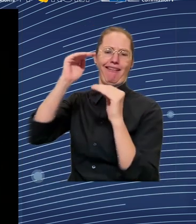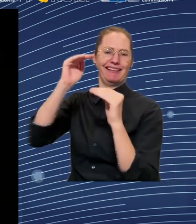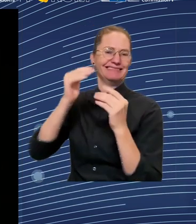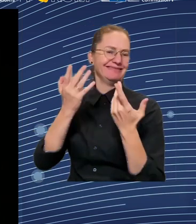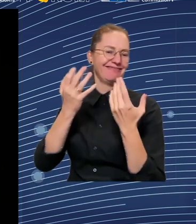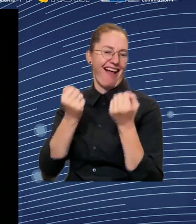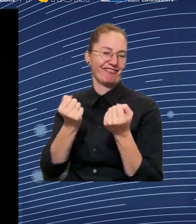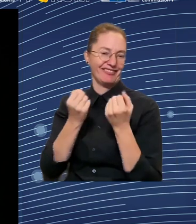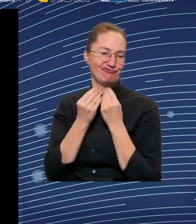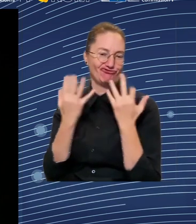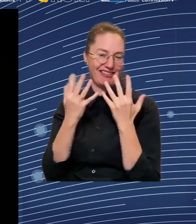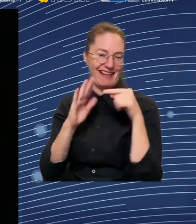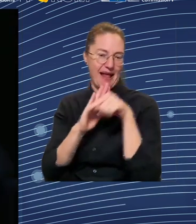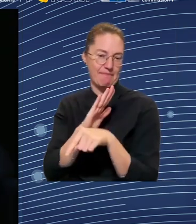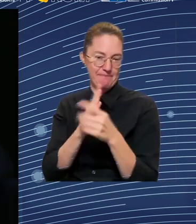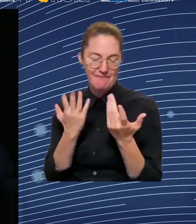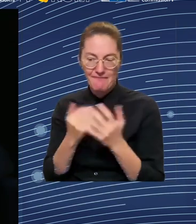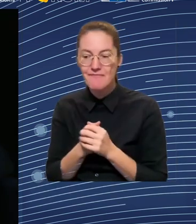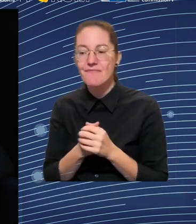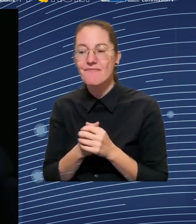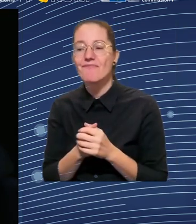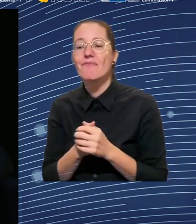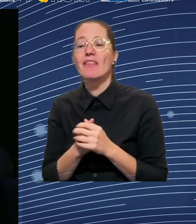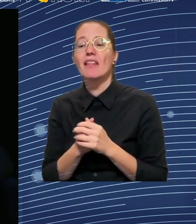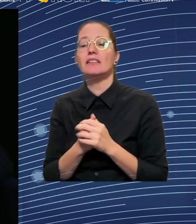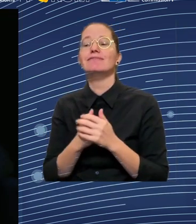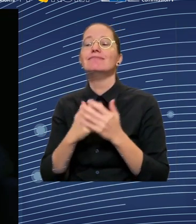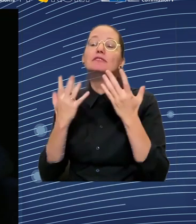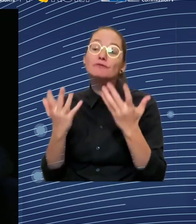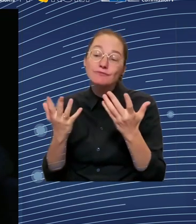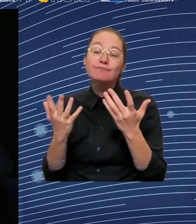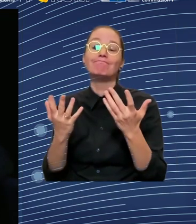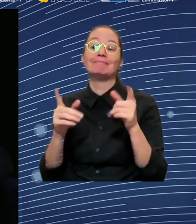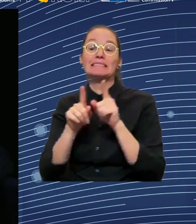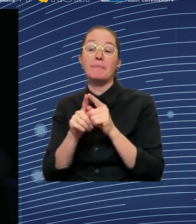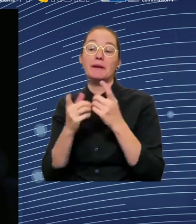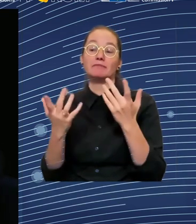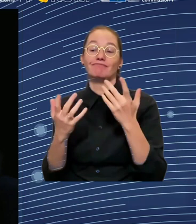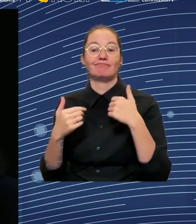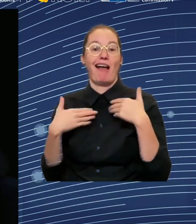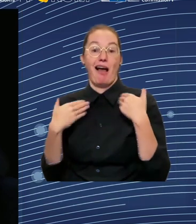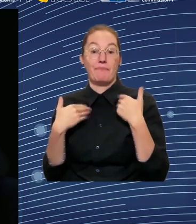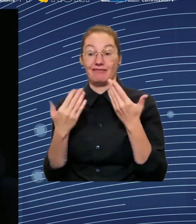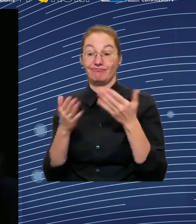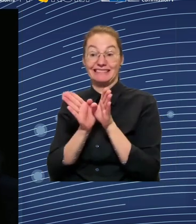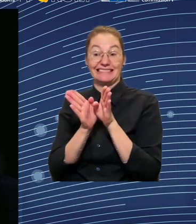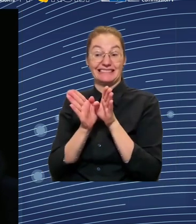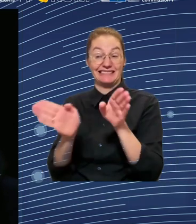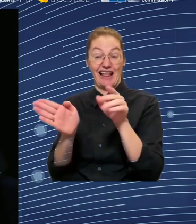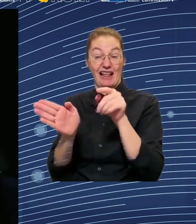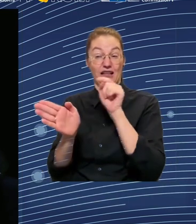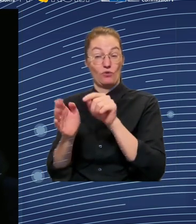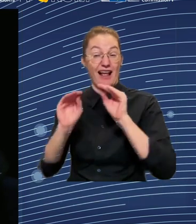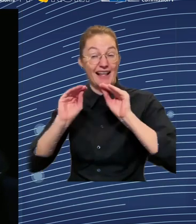segregation in this sector. And here is completely no change. I mean, nothing is happening, and it is very likely that the station